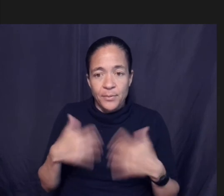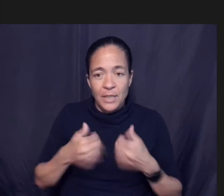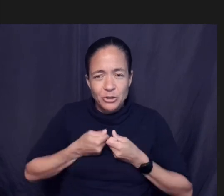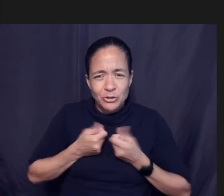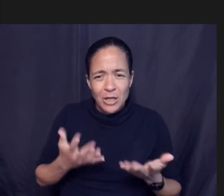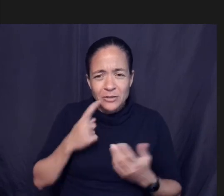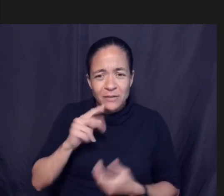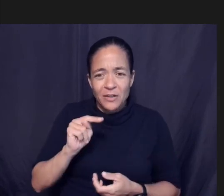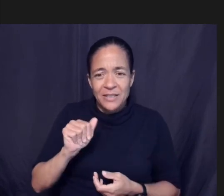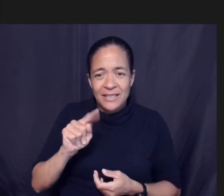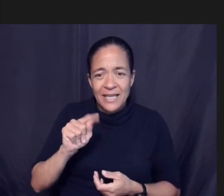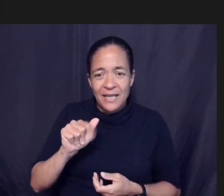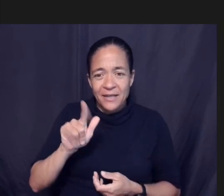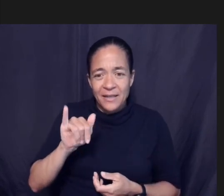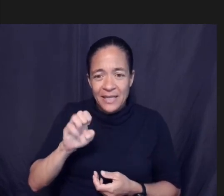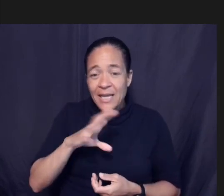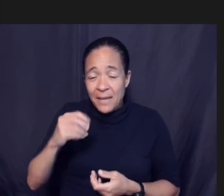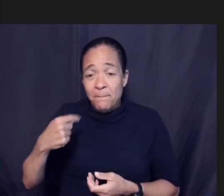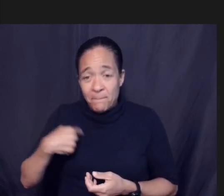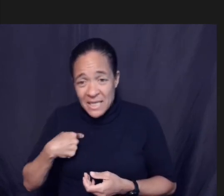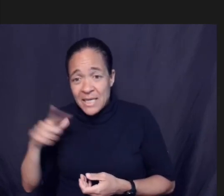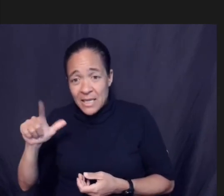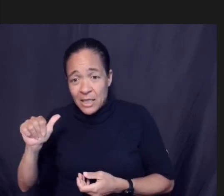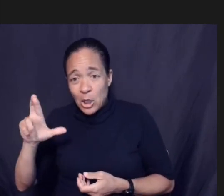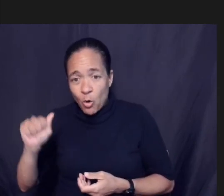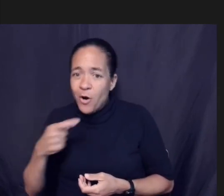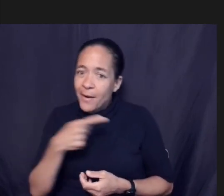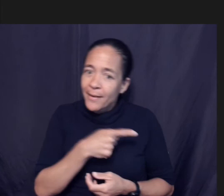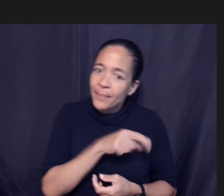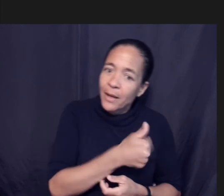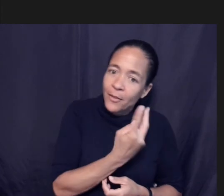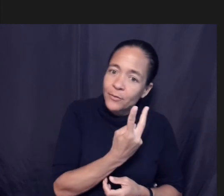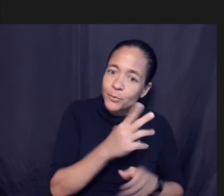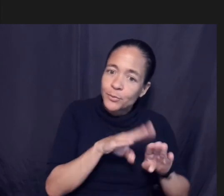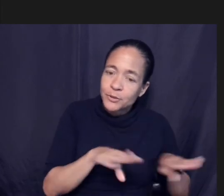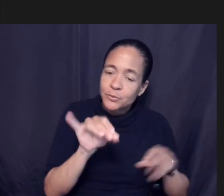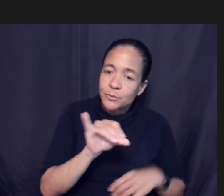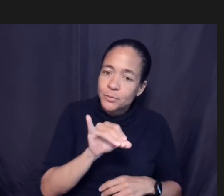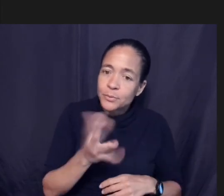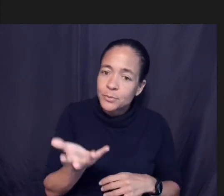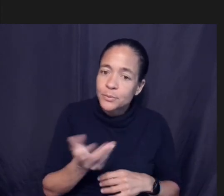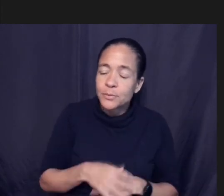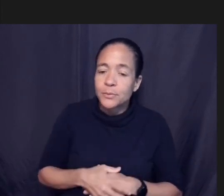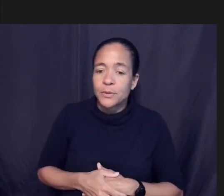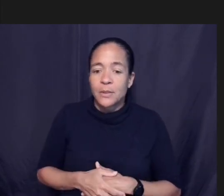just on me and Laura, but also on our other 2 kids. And like that,